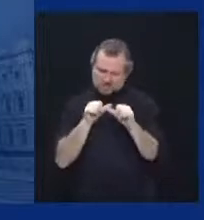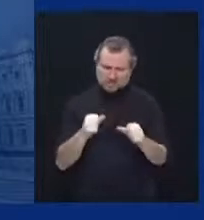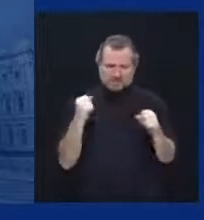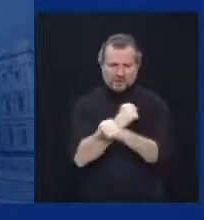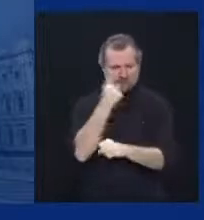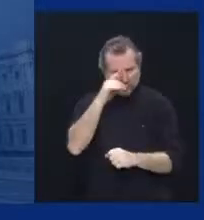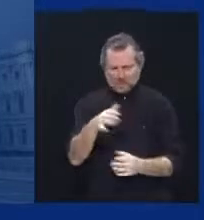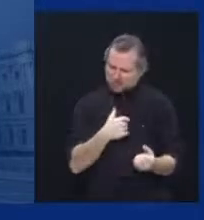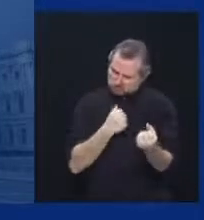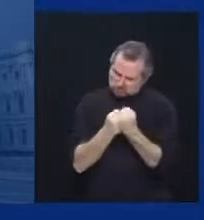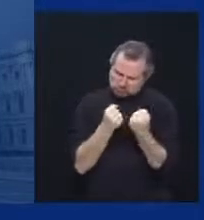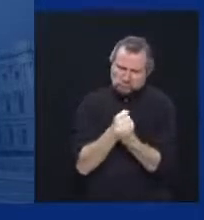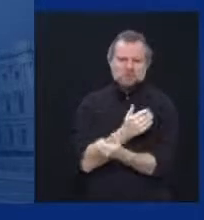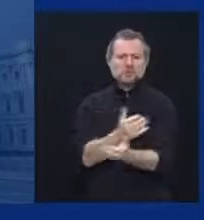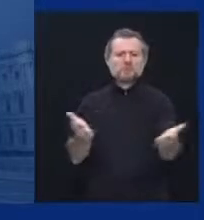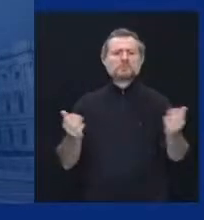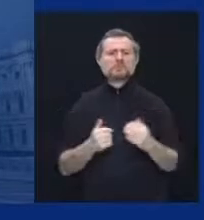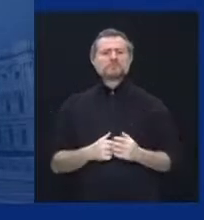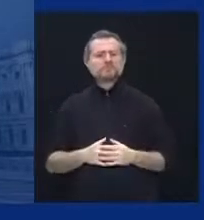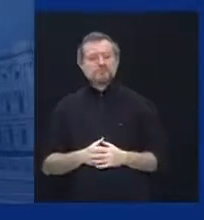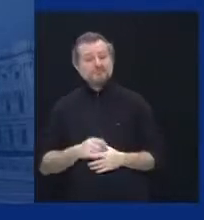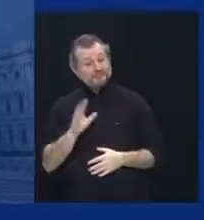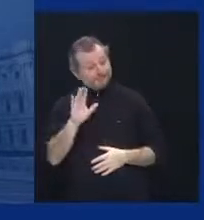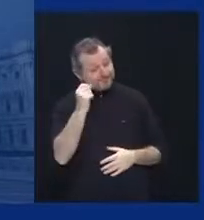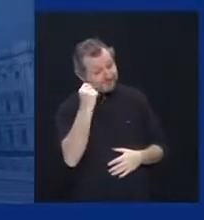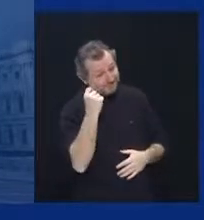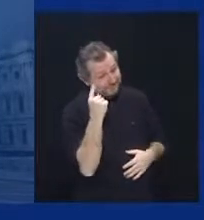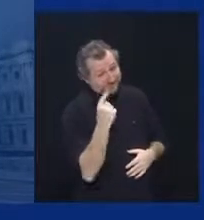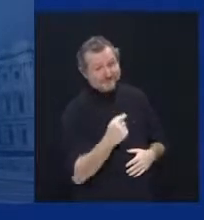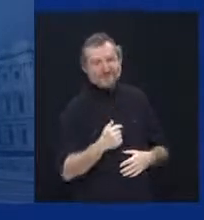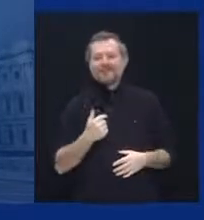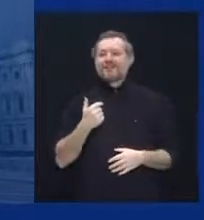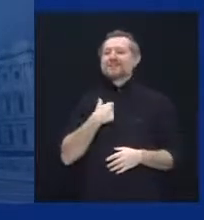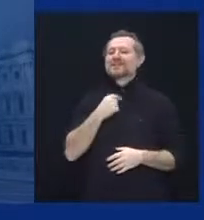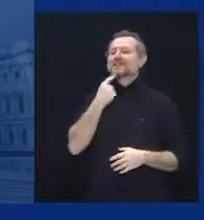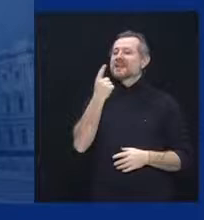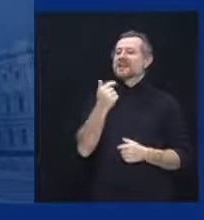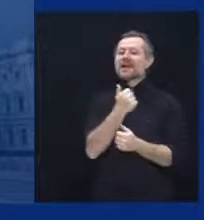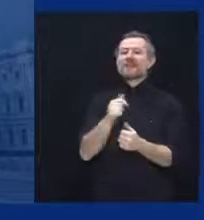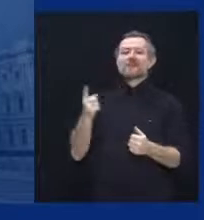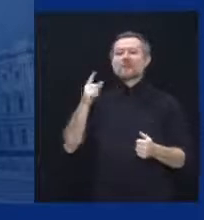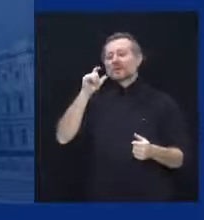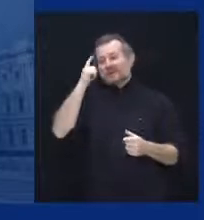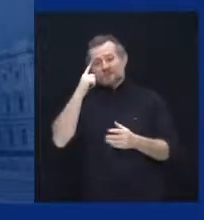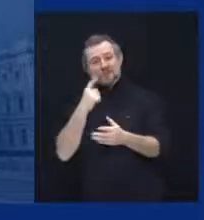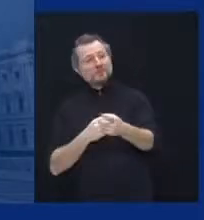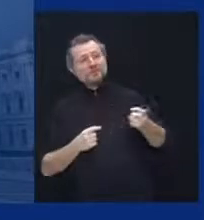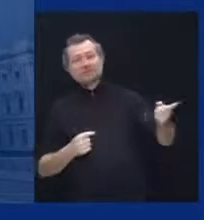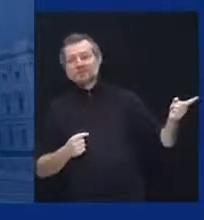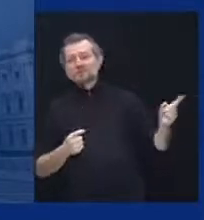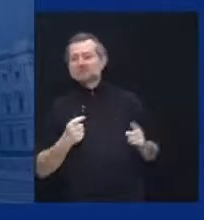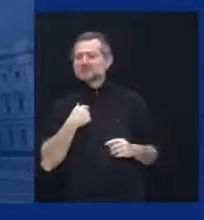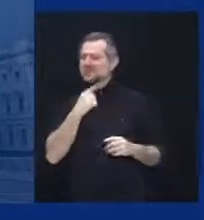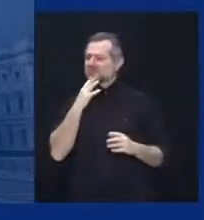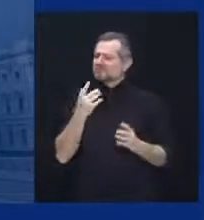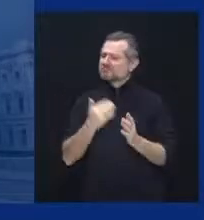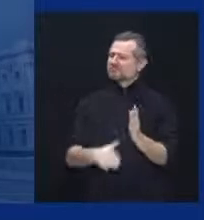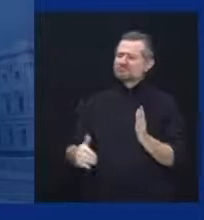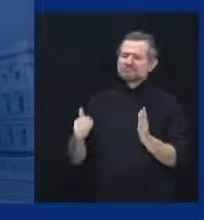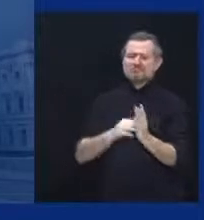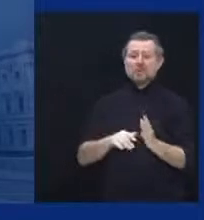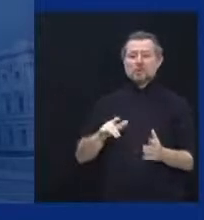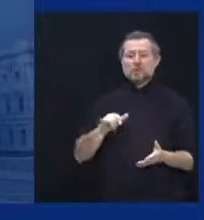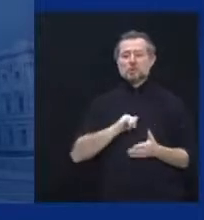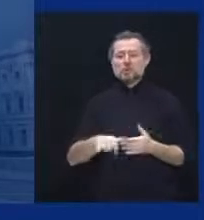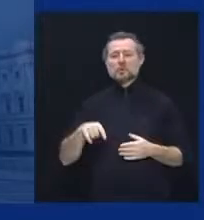But I have no problem saying to any governor in this state, which I have, New York had a